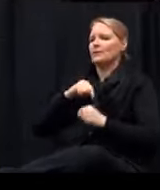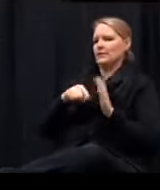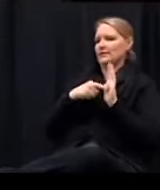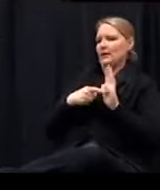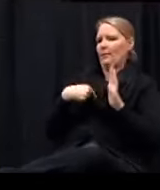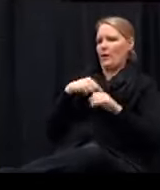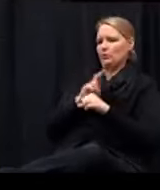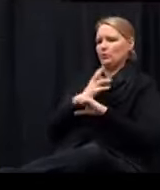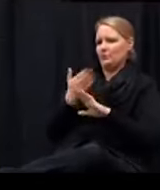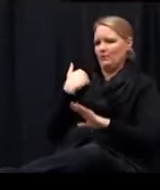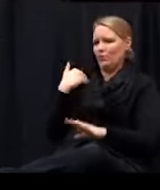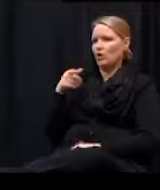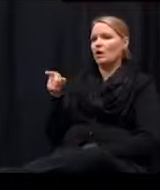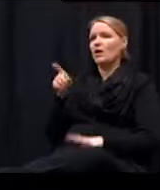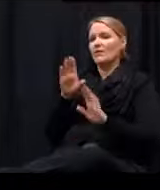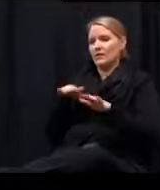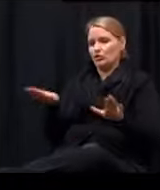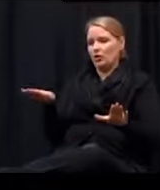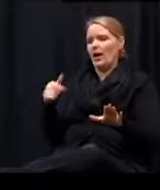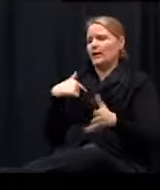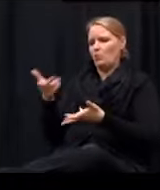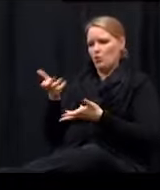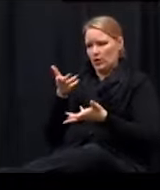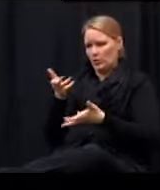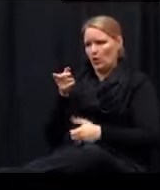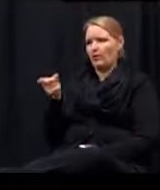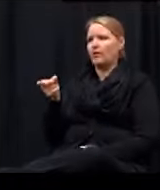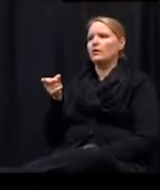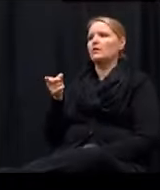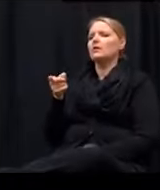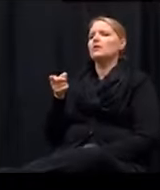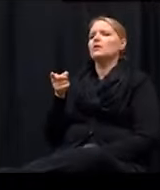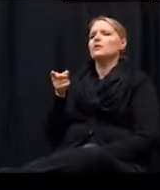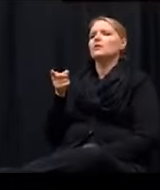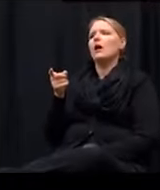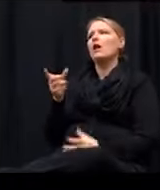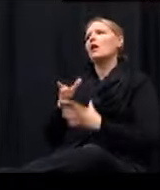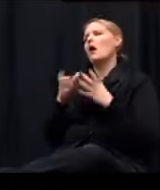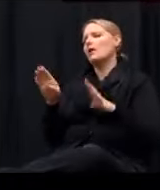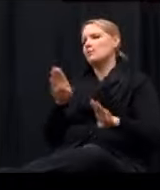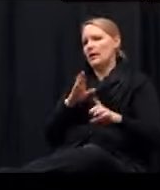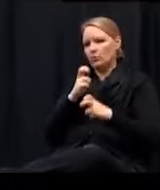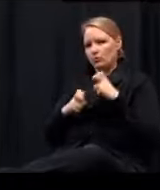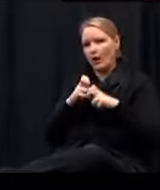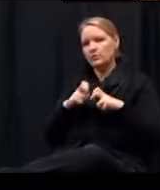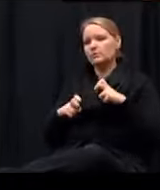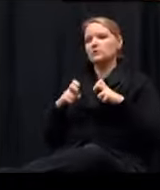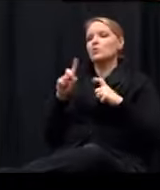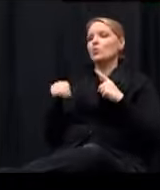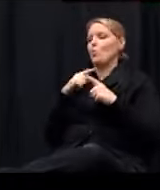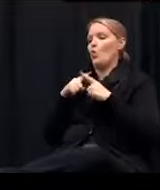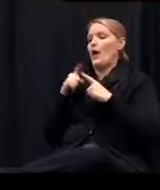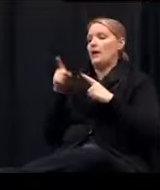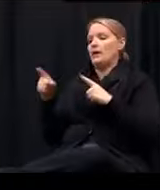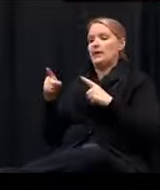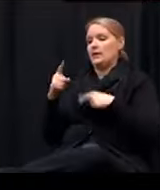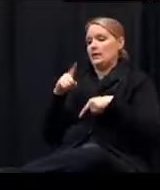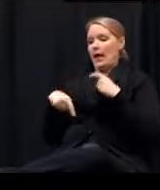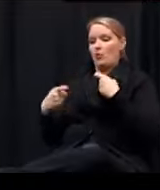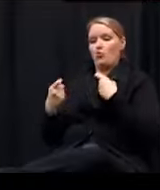using before, this child, I'm working with a child who's having a lot of behavior problems, and when he gets dysregulated,